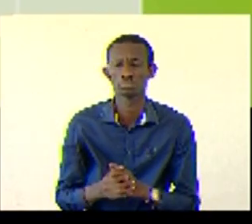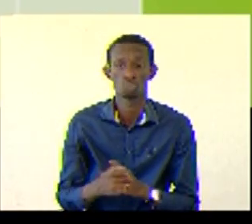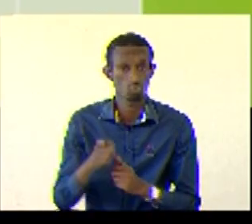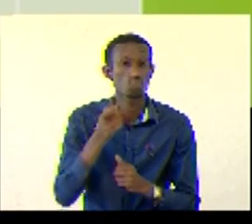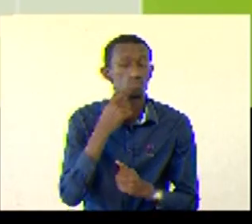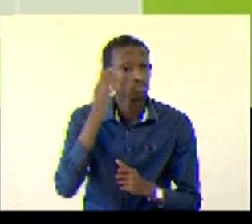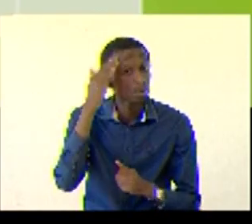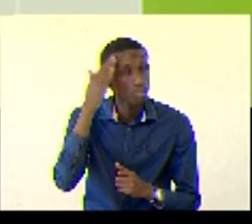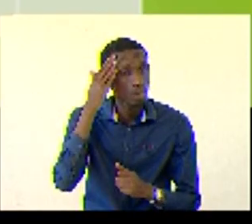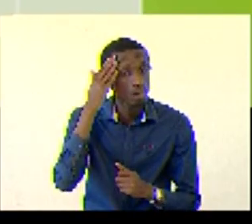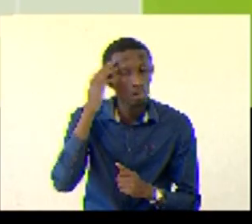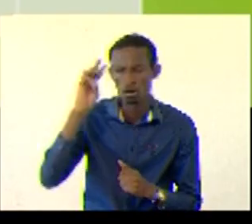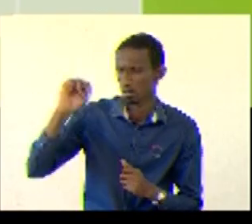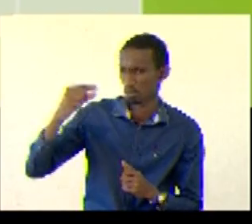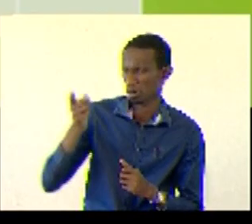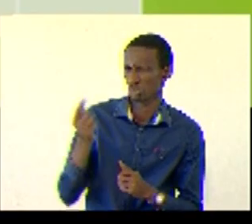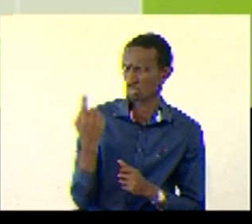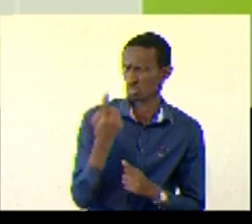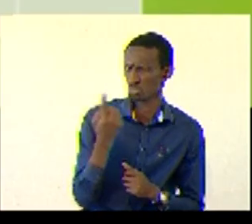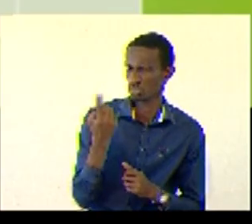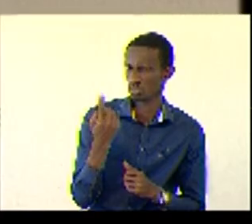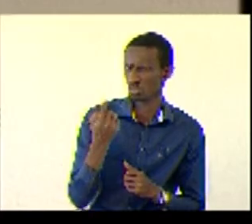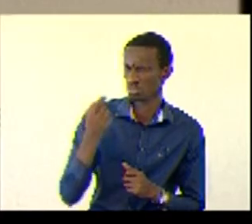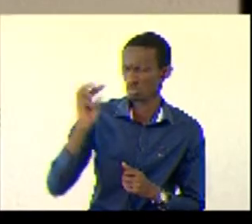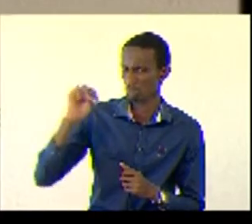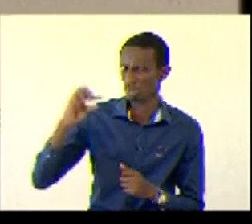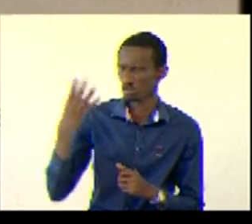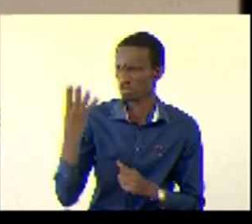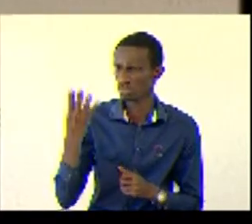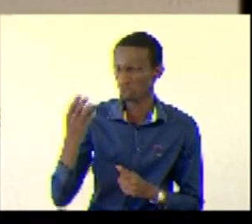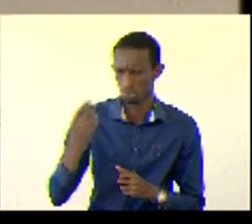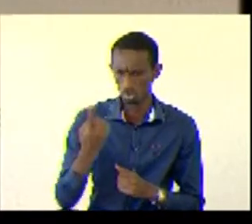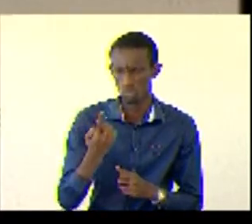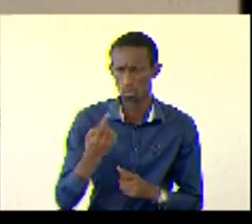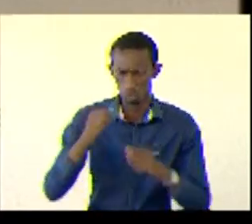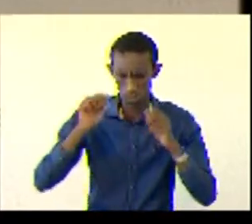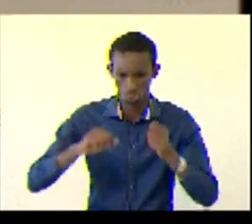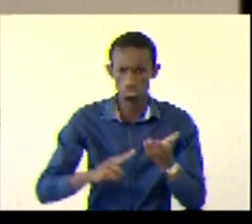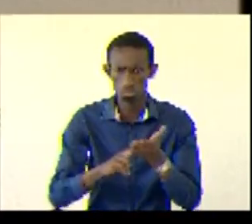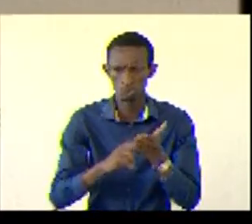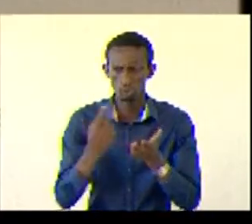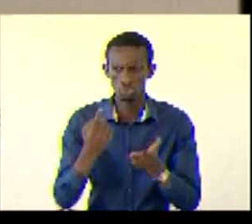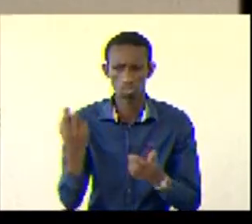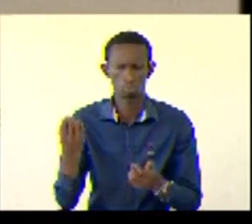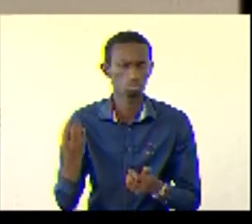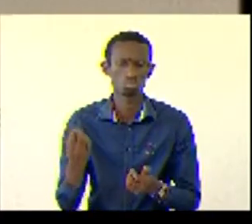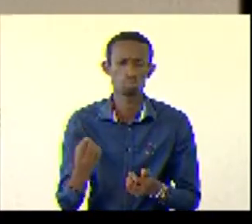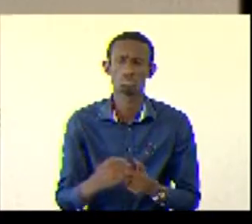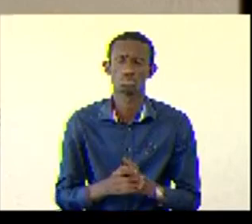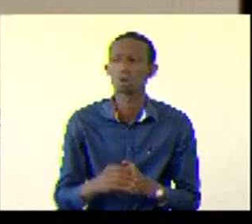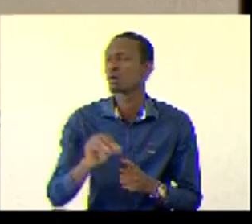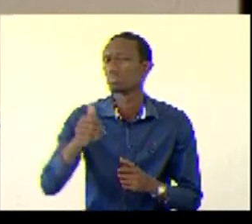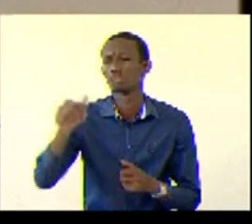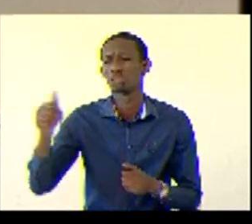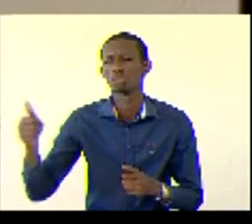know that it is not only manganese 4 oxide that can be used to catalyze this reaction,